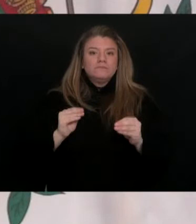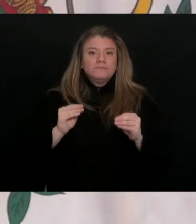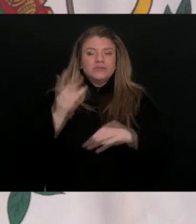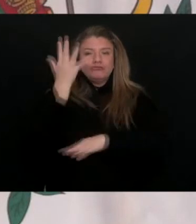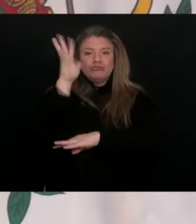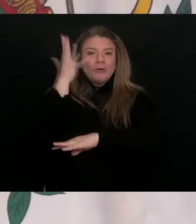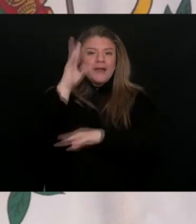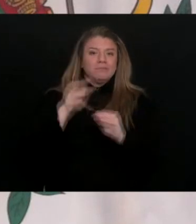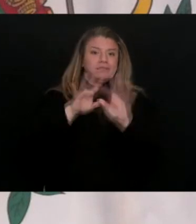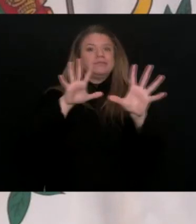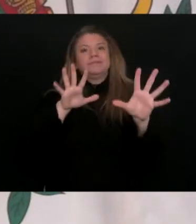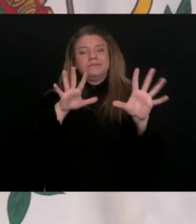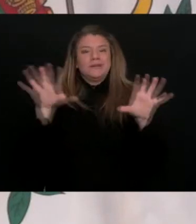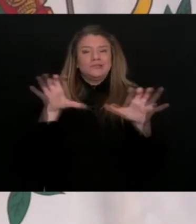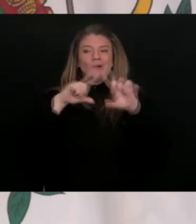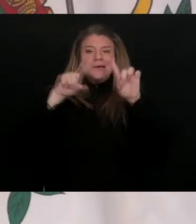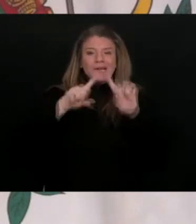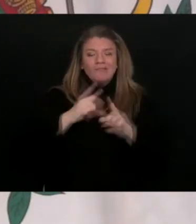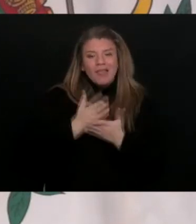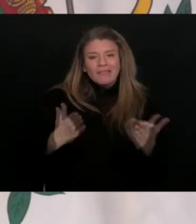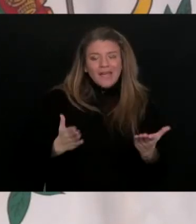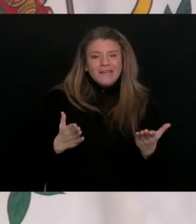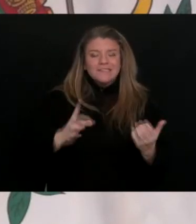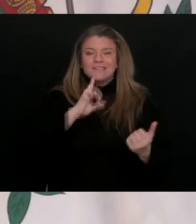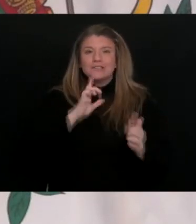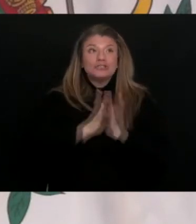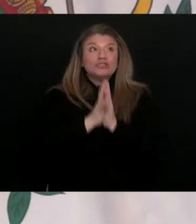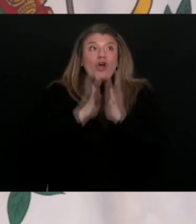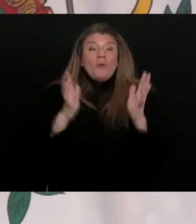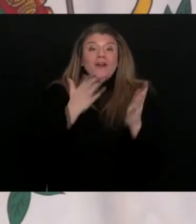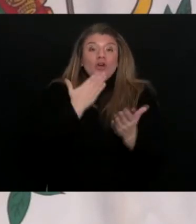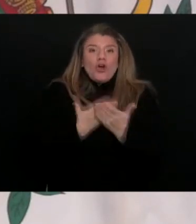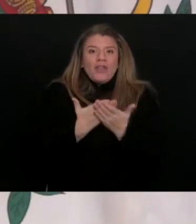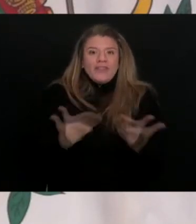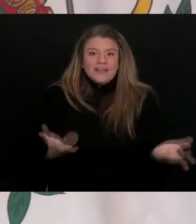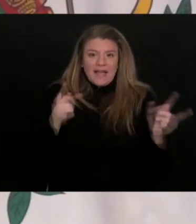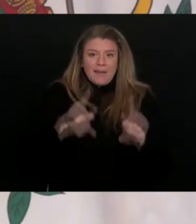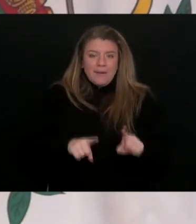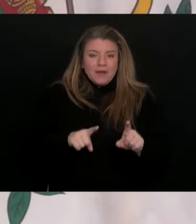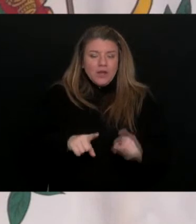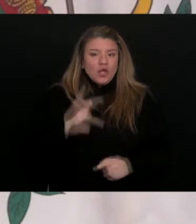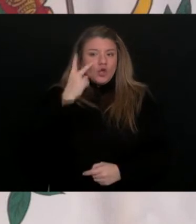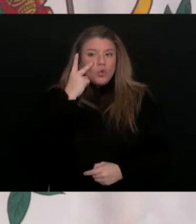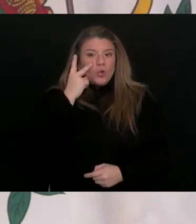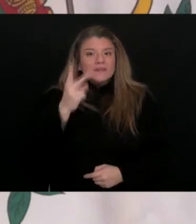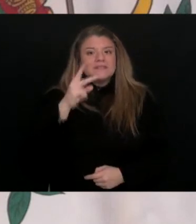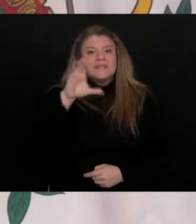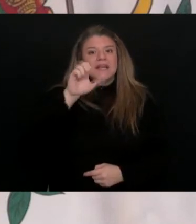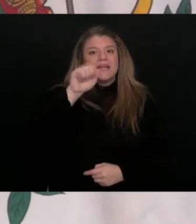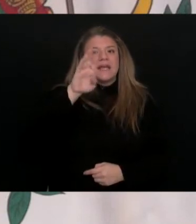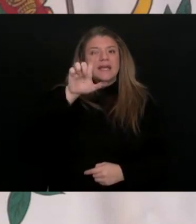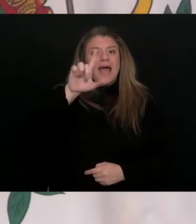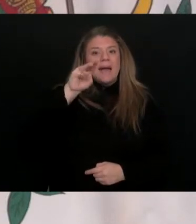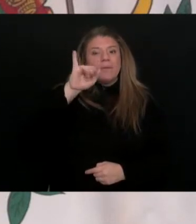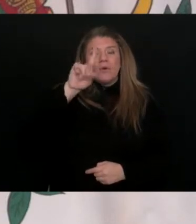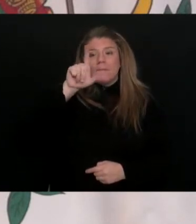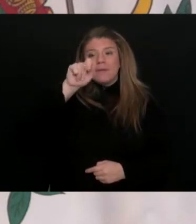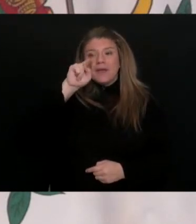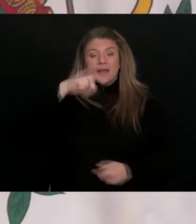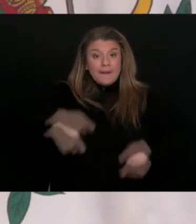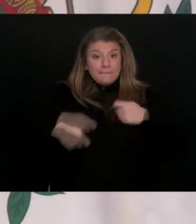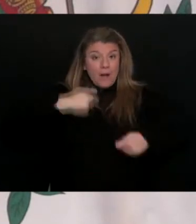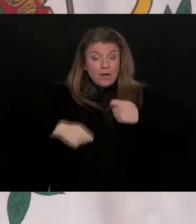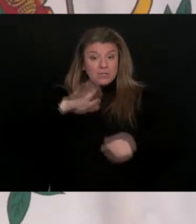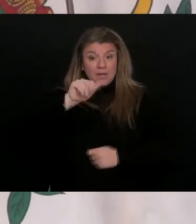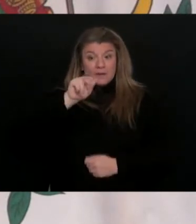all the stuff and everything. It's so much good stuff and everything. You'll see the Cabell Middle and Marching Band. You'll see